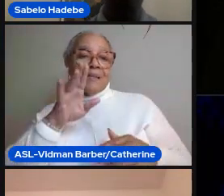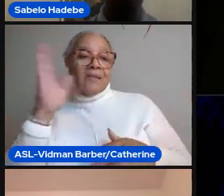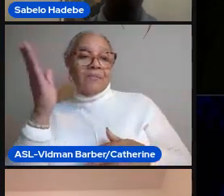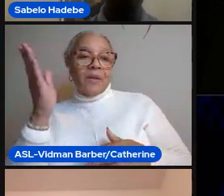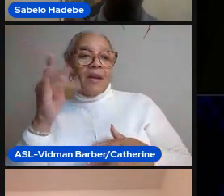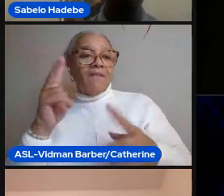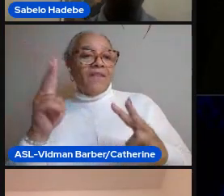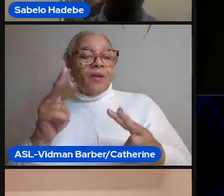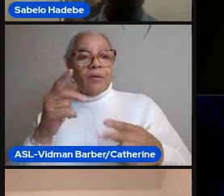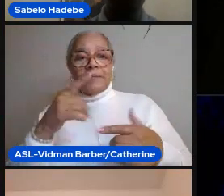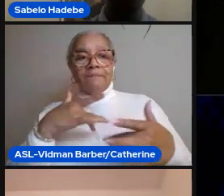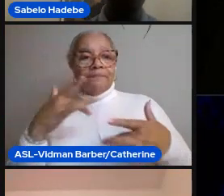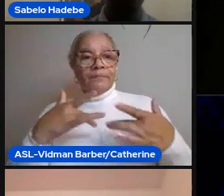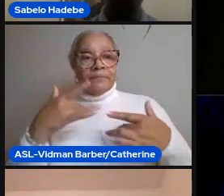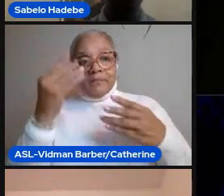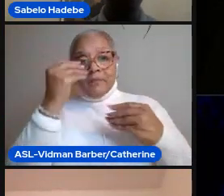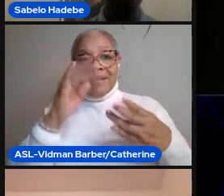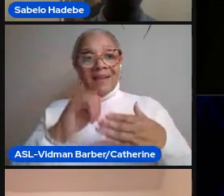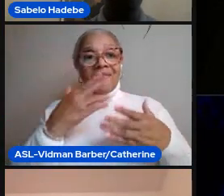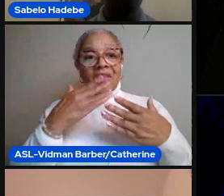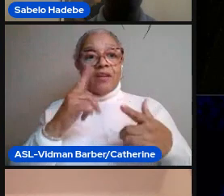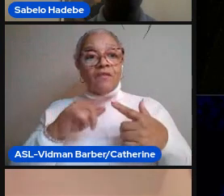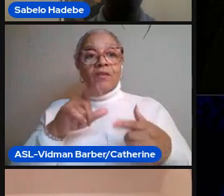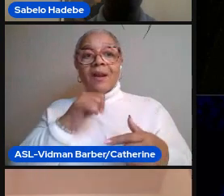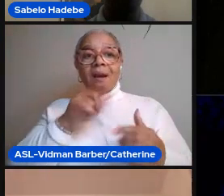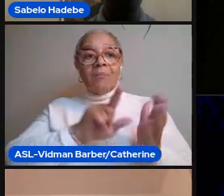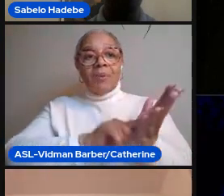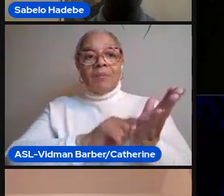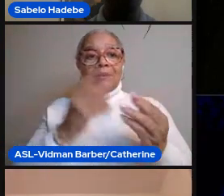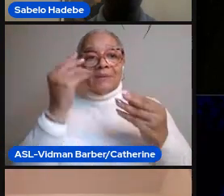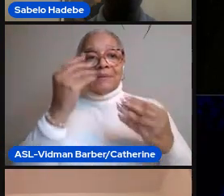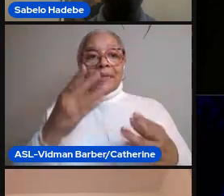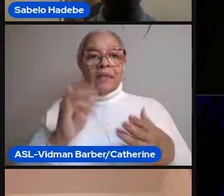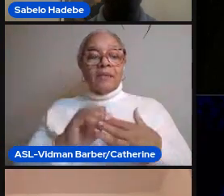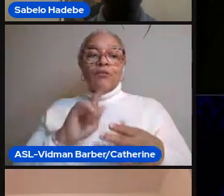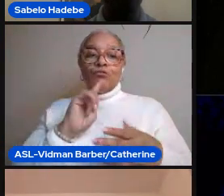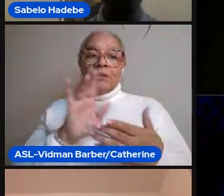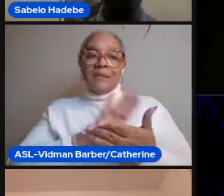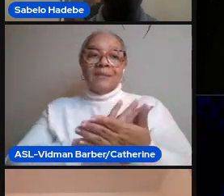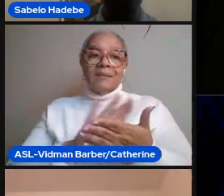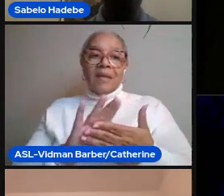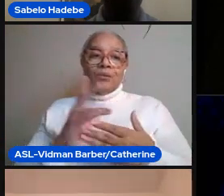data. Thank you for sharing actually unpublished data, which is really nice to see here.